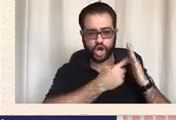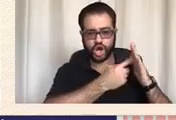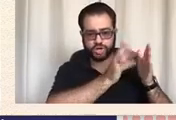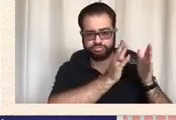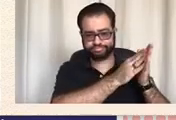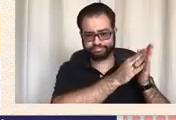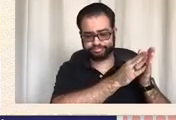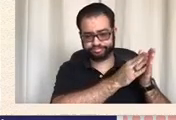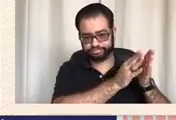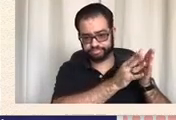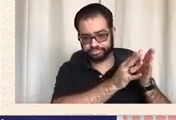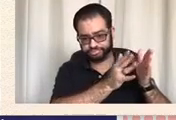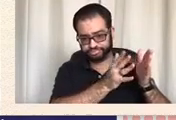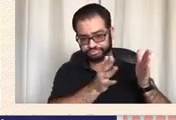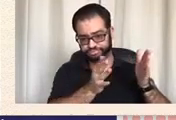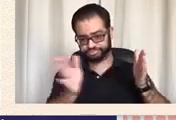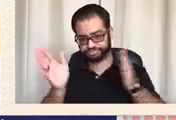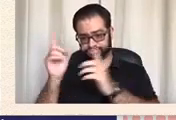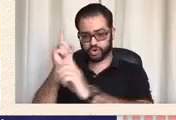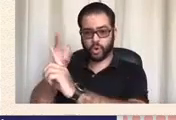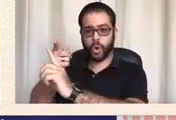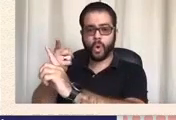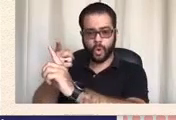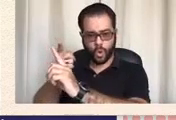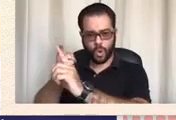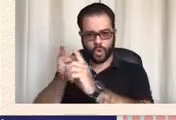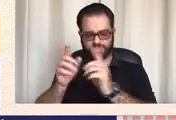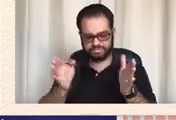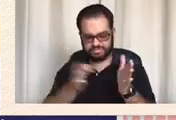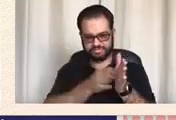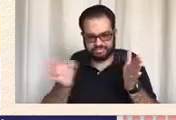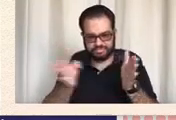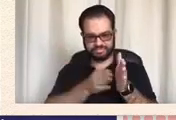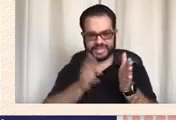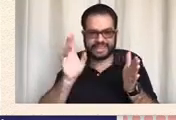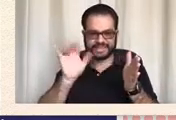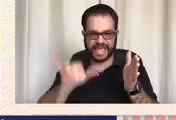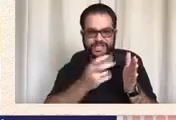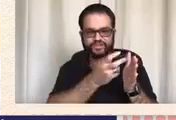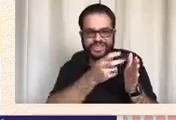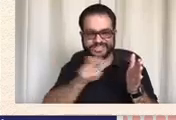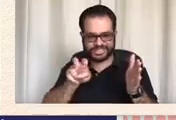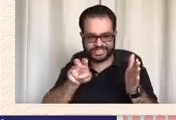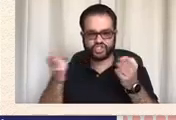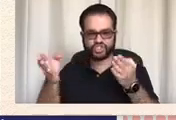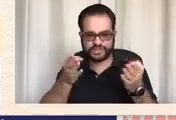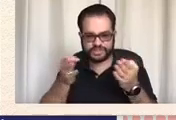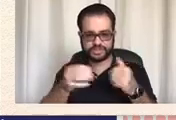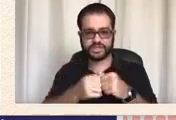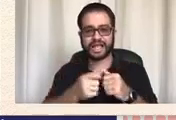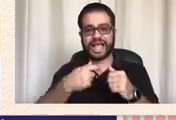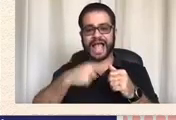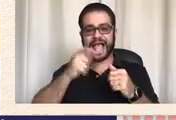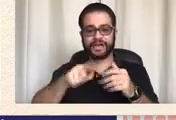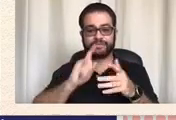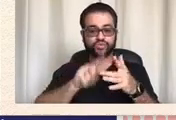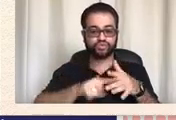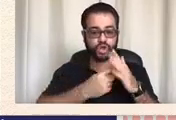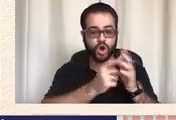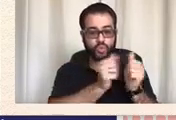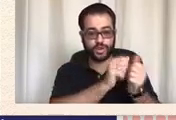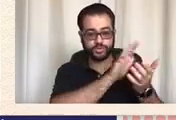our goal. How do we get there? And we're looking at those, and it's going to have to provide movement from the school to post school